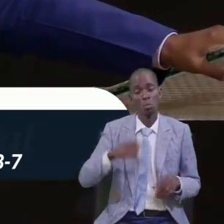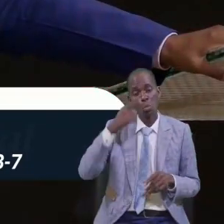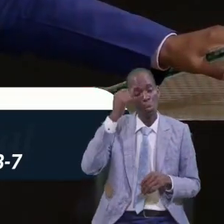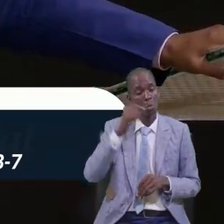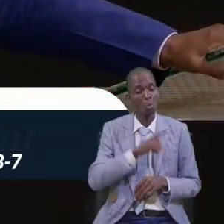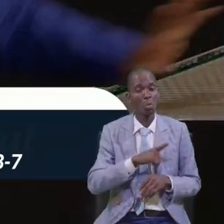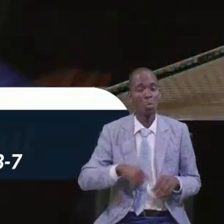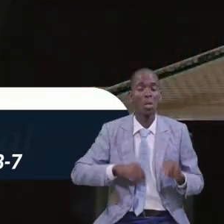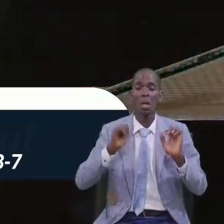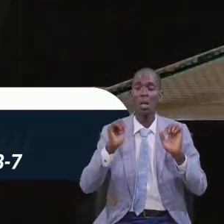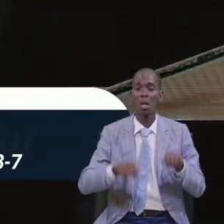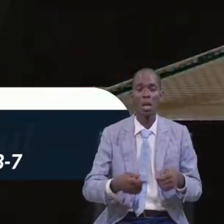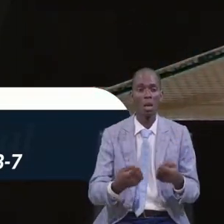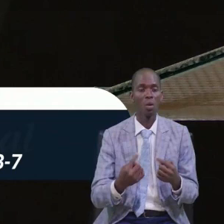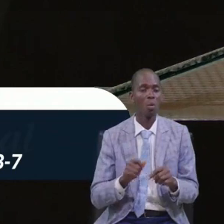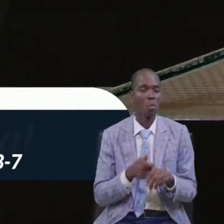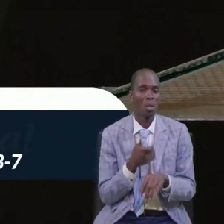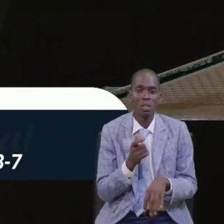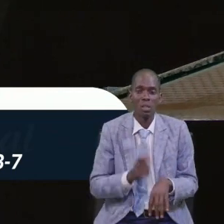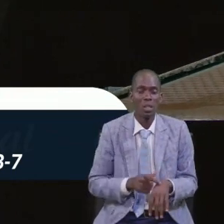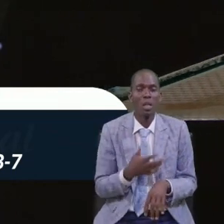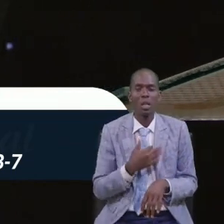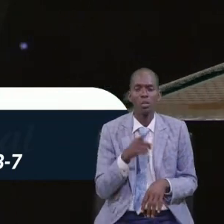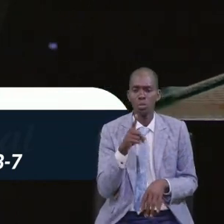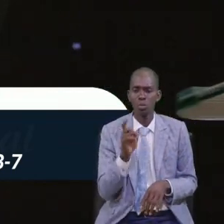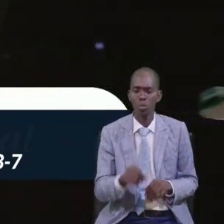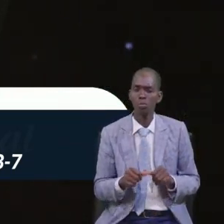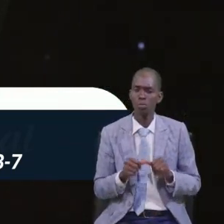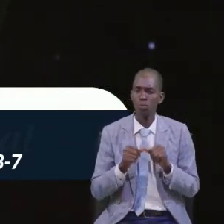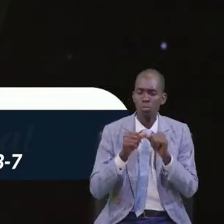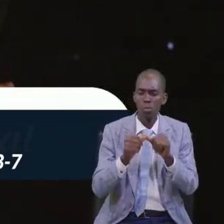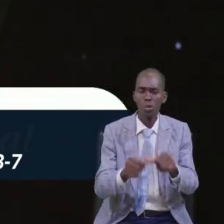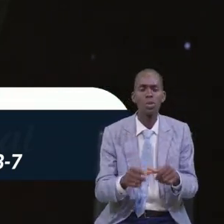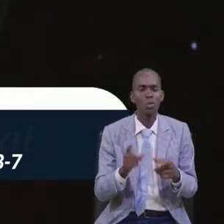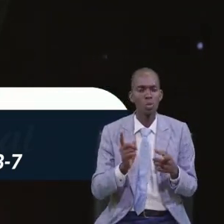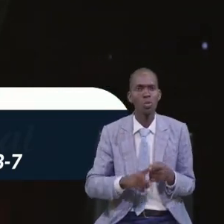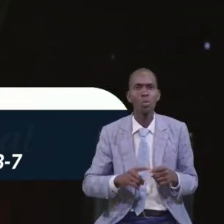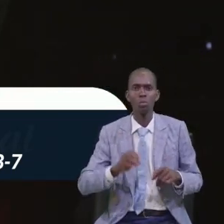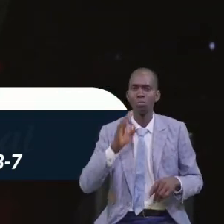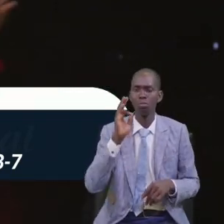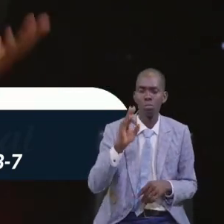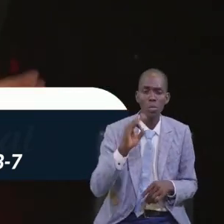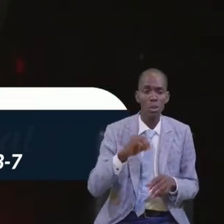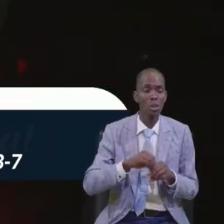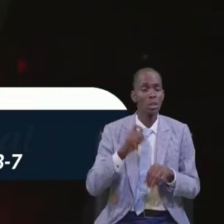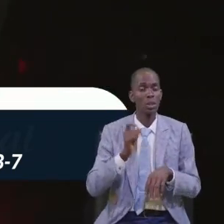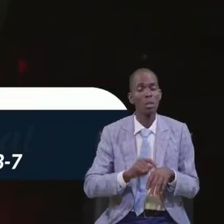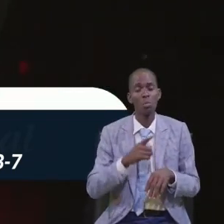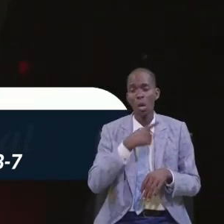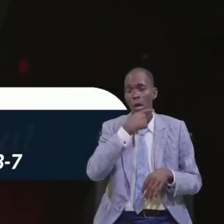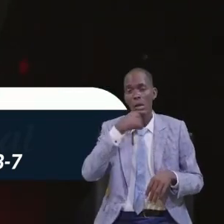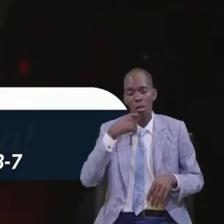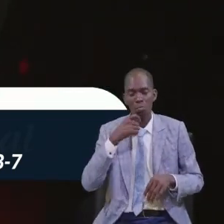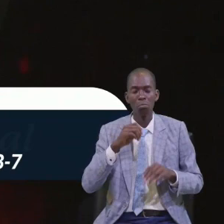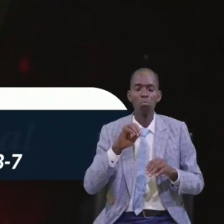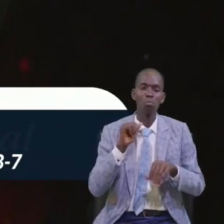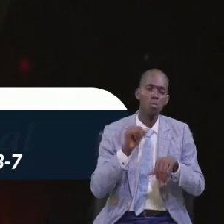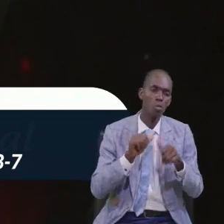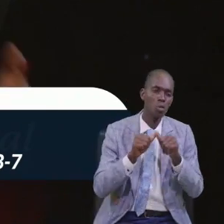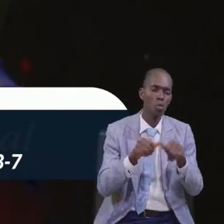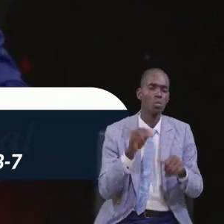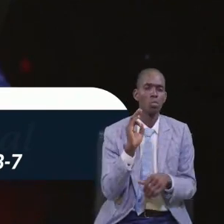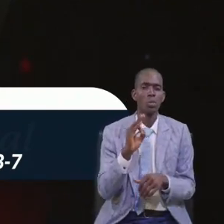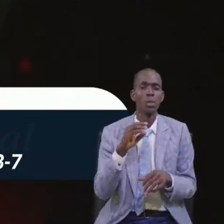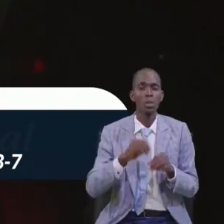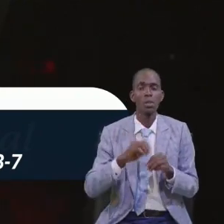at any time, and he keeps on ministering rainy season, keeps on ministering dry season, keeps on ministering when